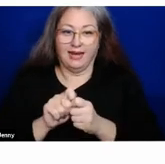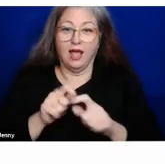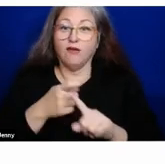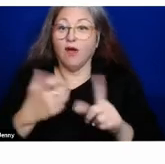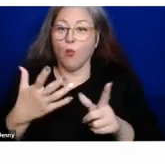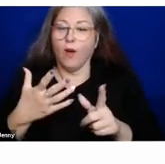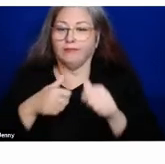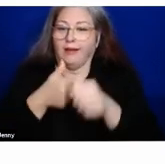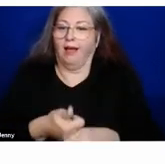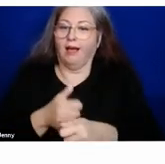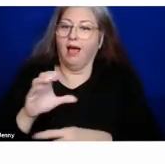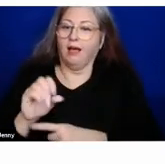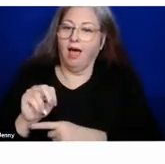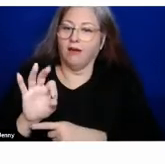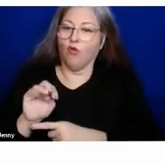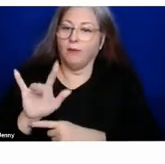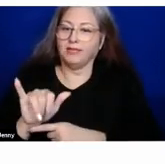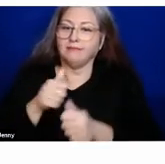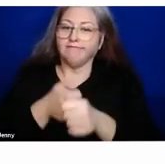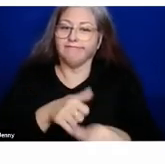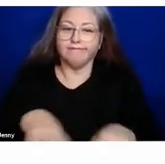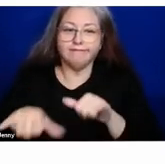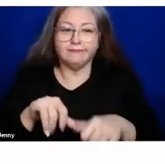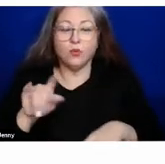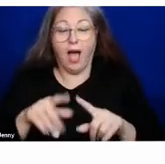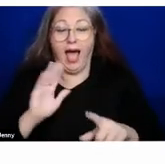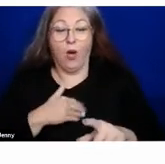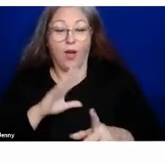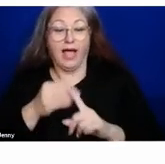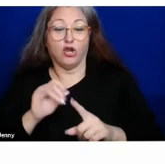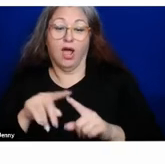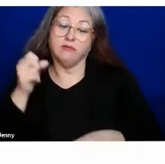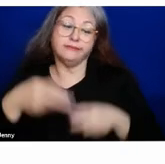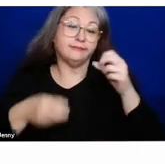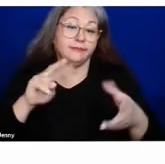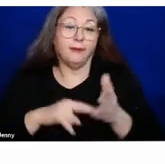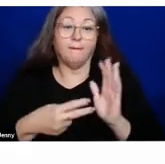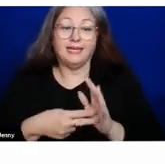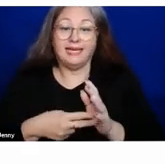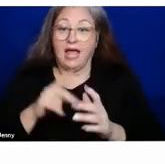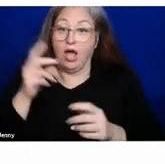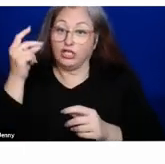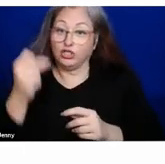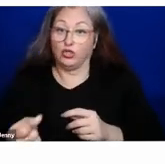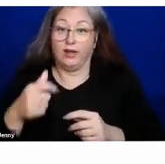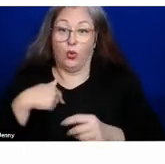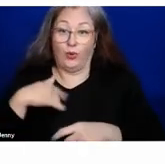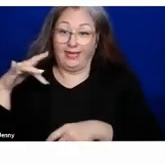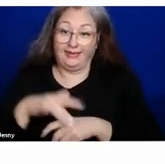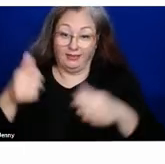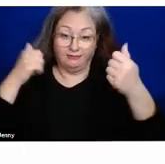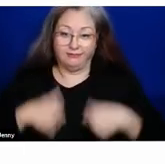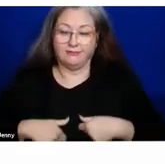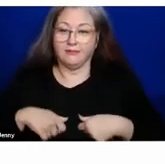conformity. At the root of our disposability culture is this belief that our stuff depreciates the minute that we touch it. This is